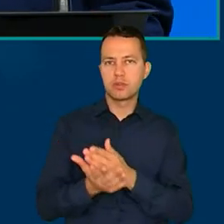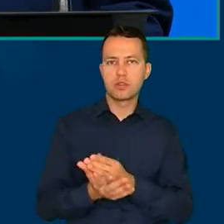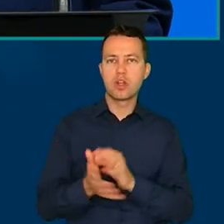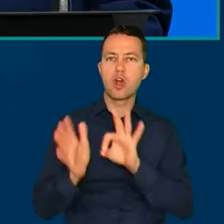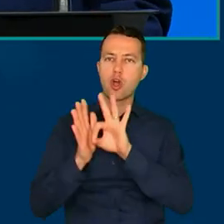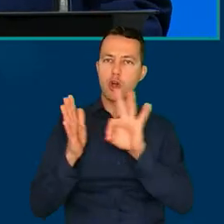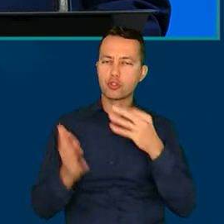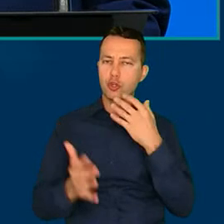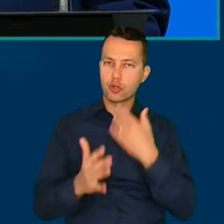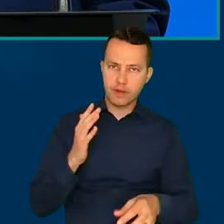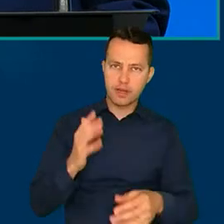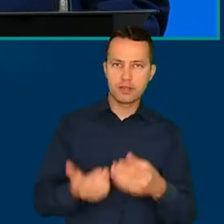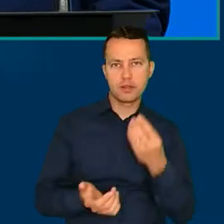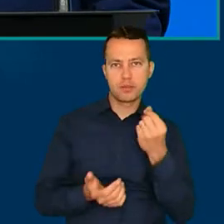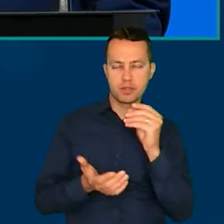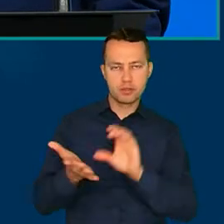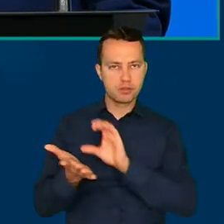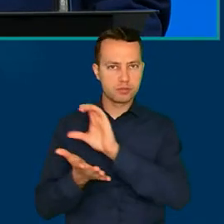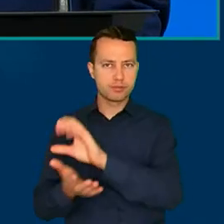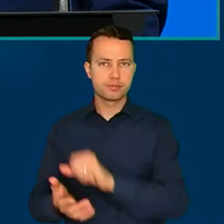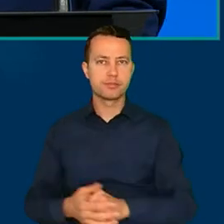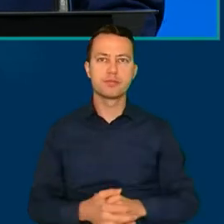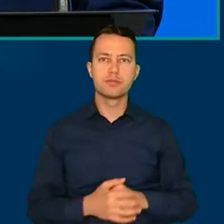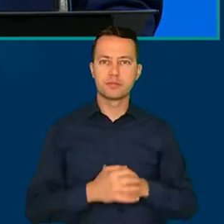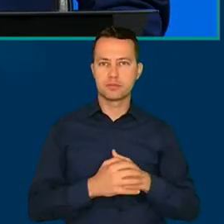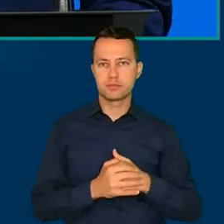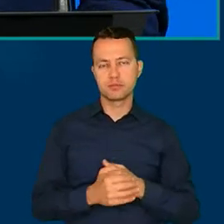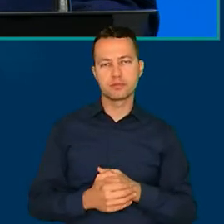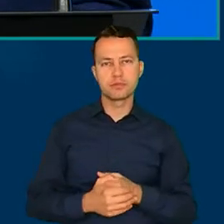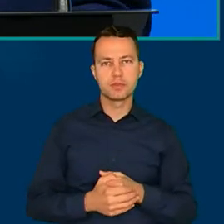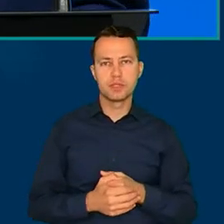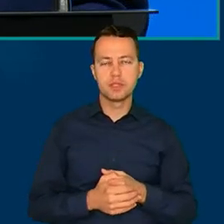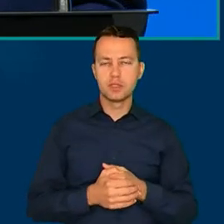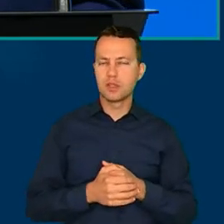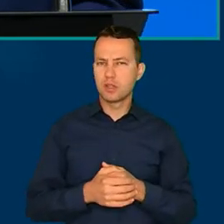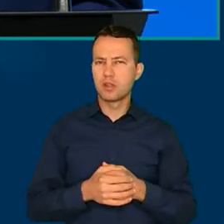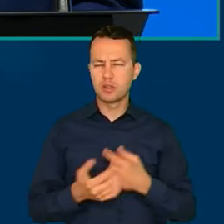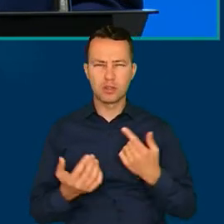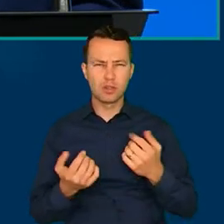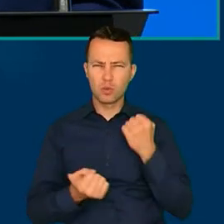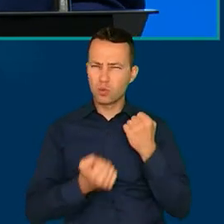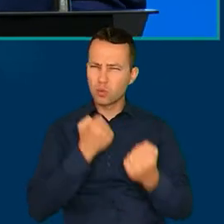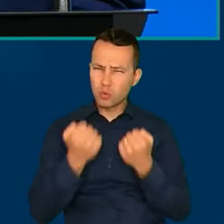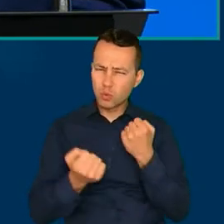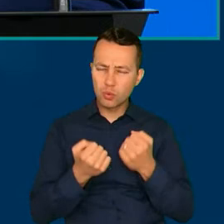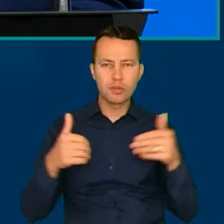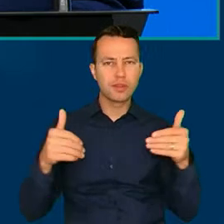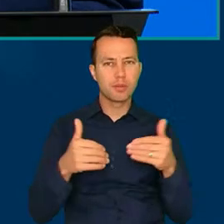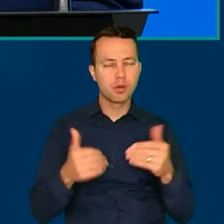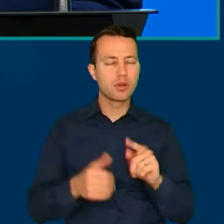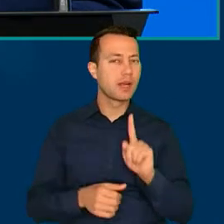is the meaning of cooperation with legal remedial mechanisms.